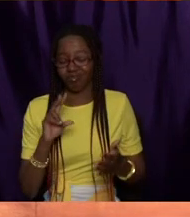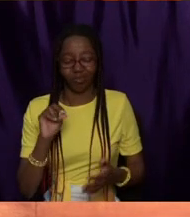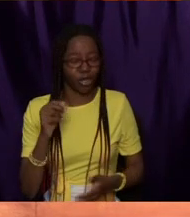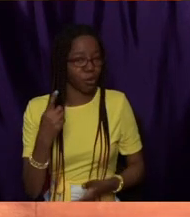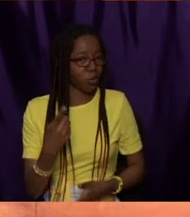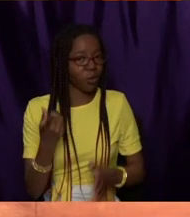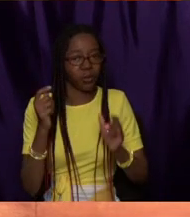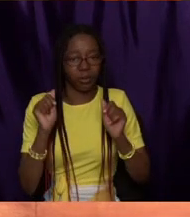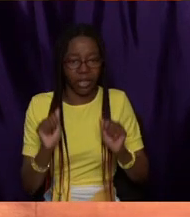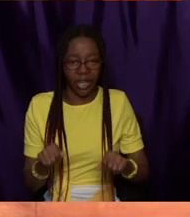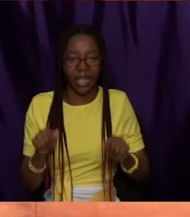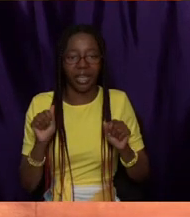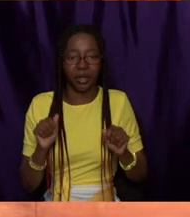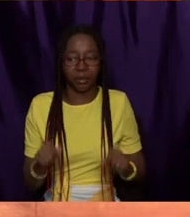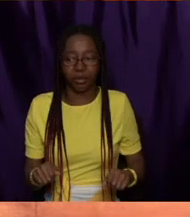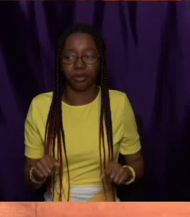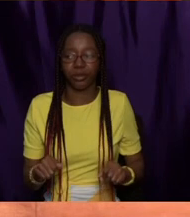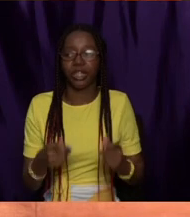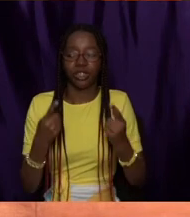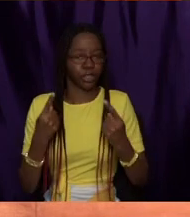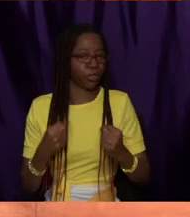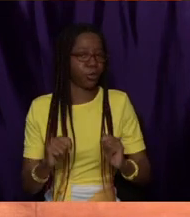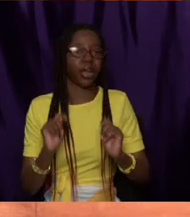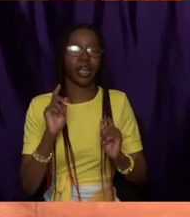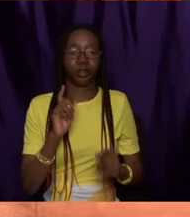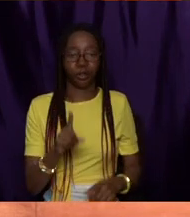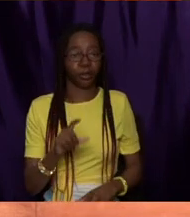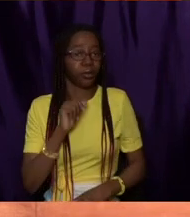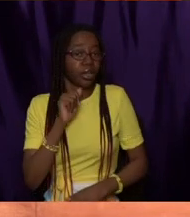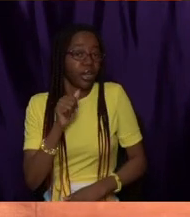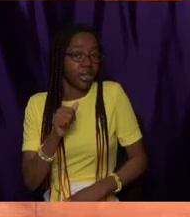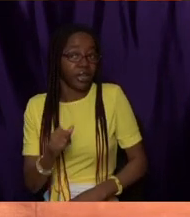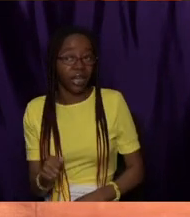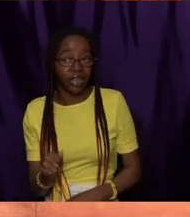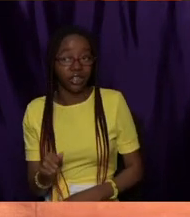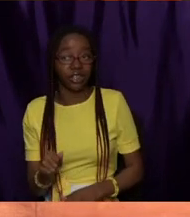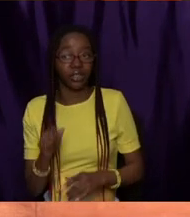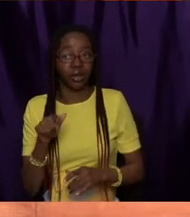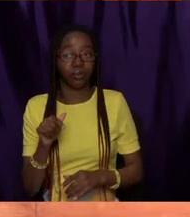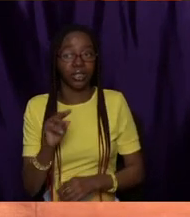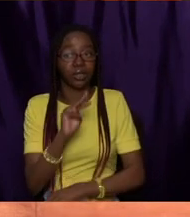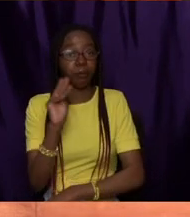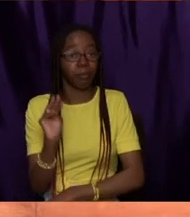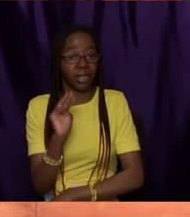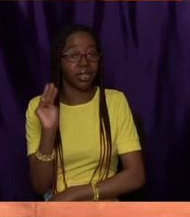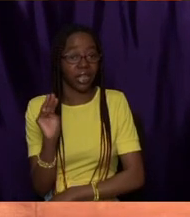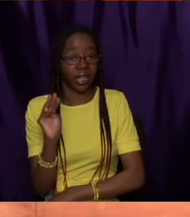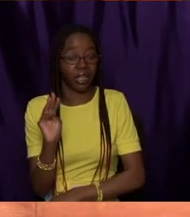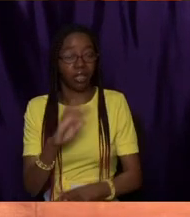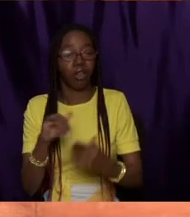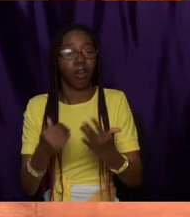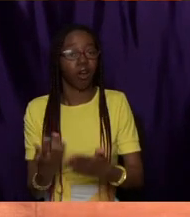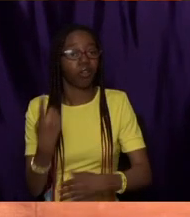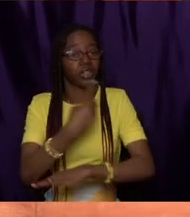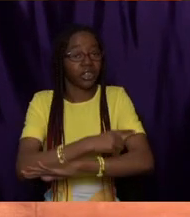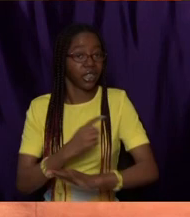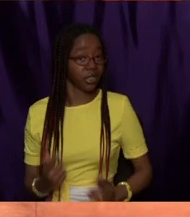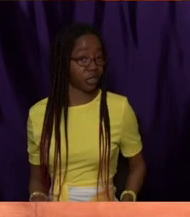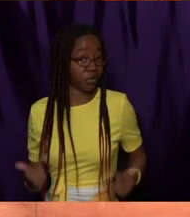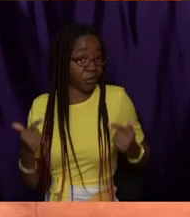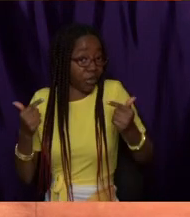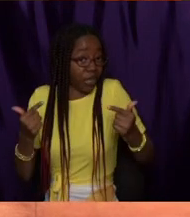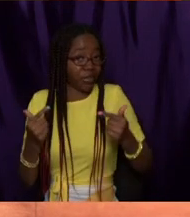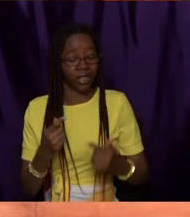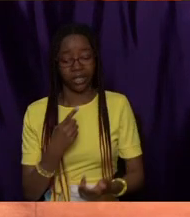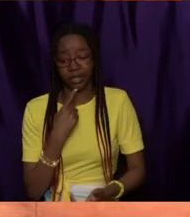be able to stand up against you, not just on this Monday, but all the days of your life.